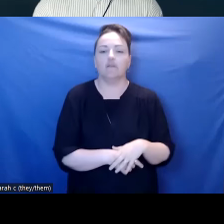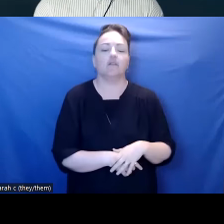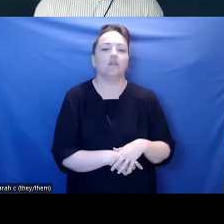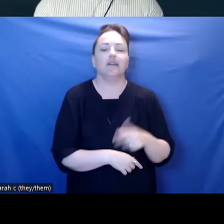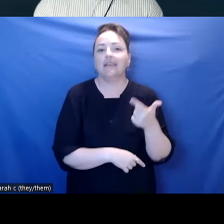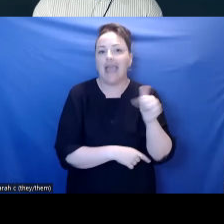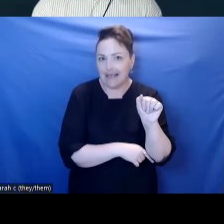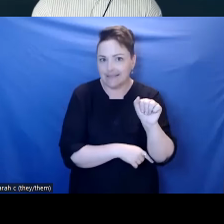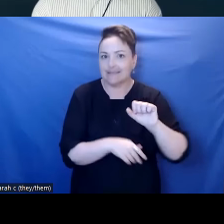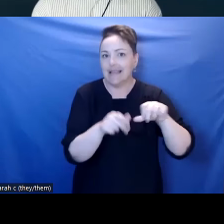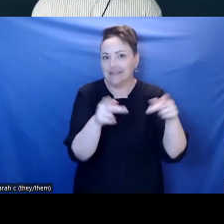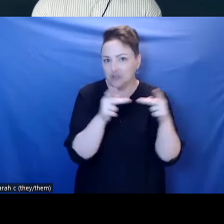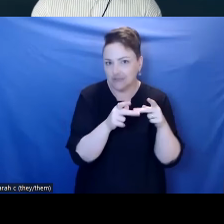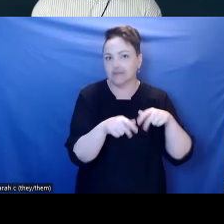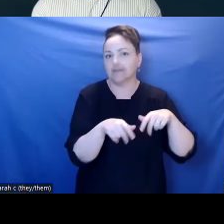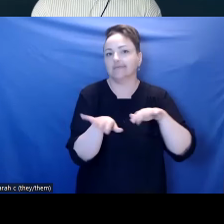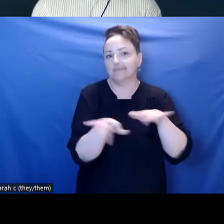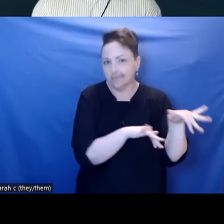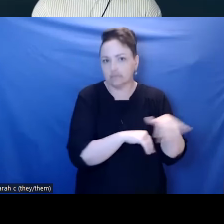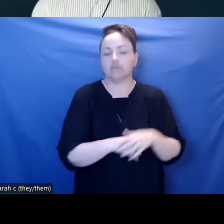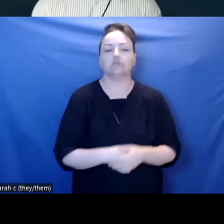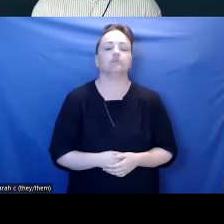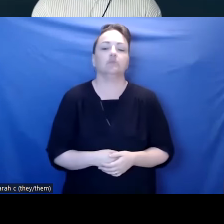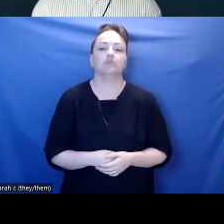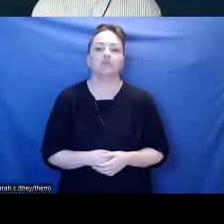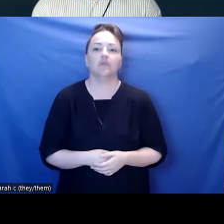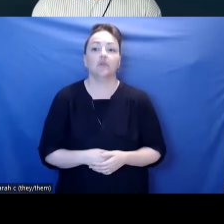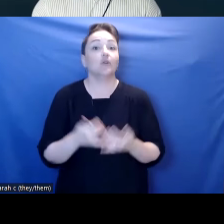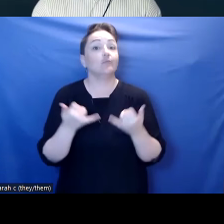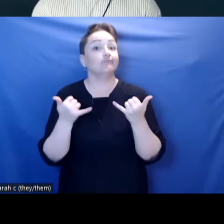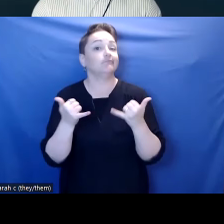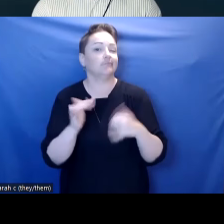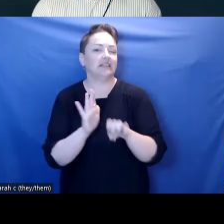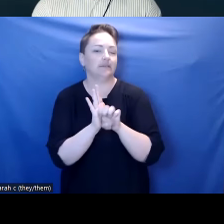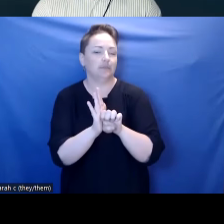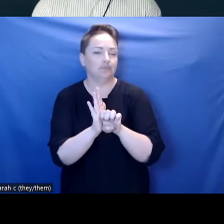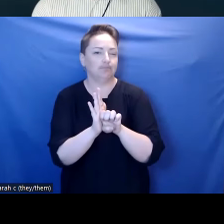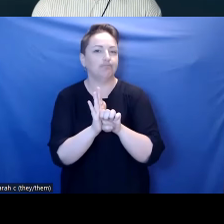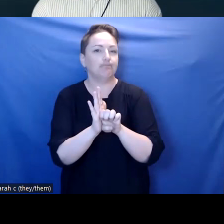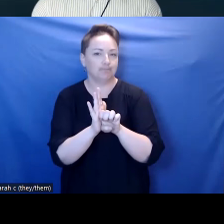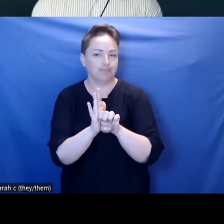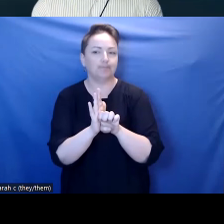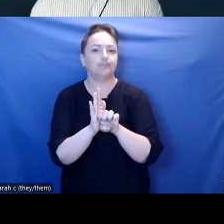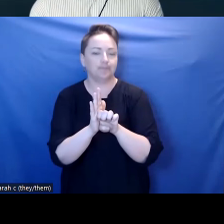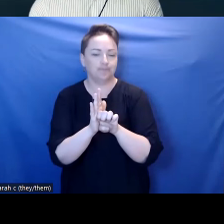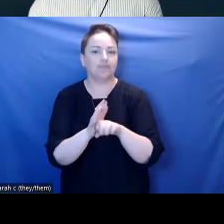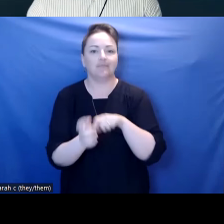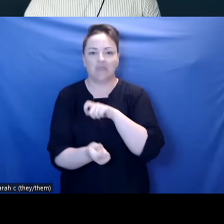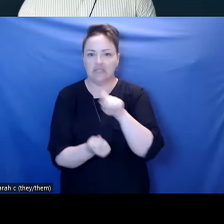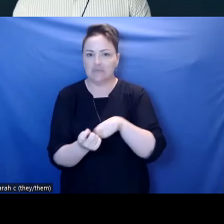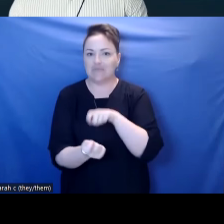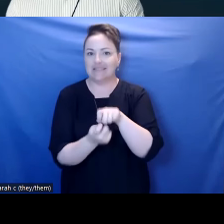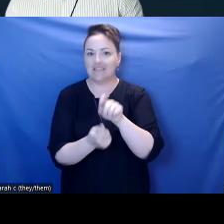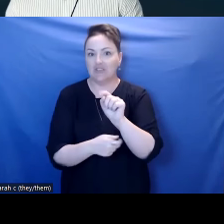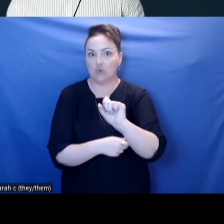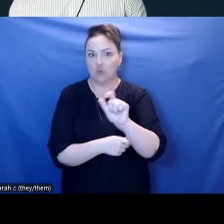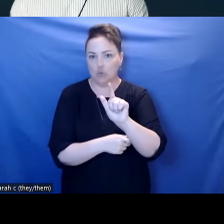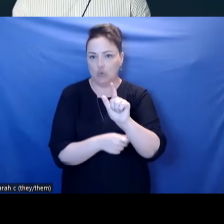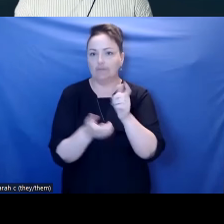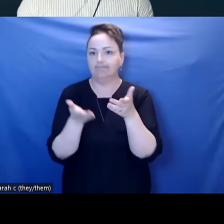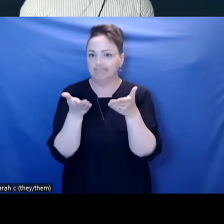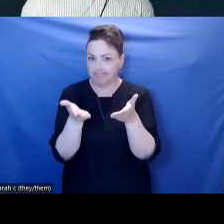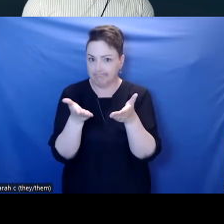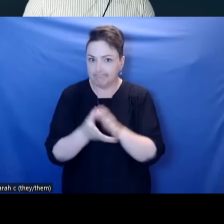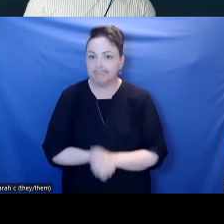forth. So I'll now walk you through an example of a tool. So here we have